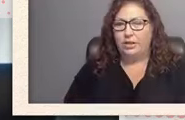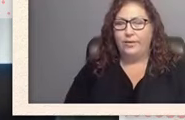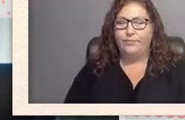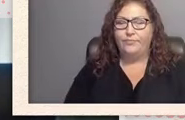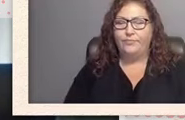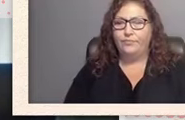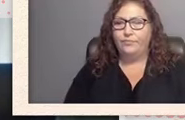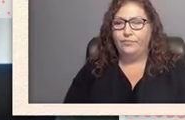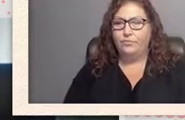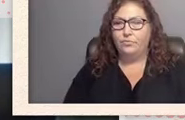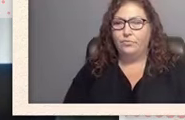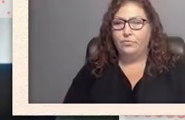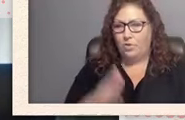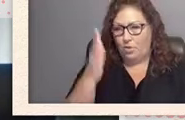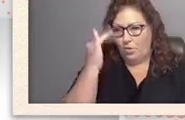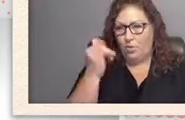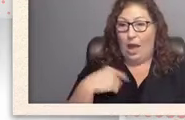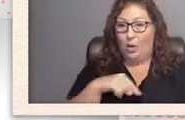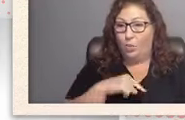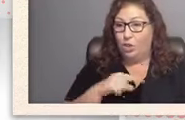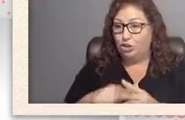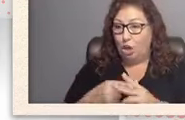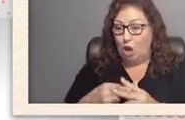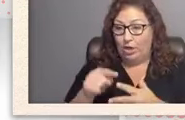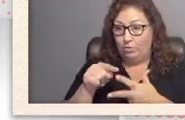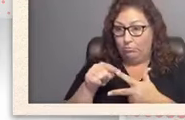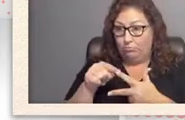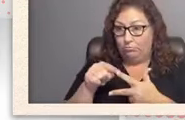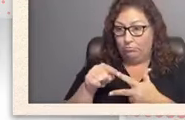Why we started?